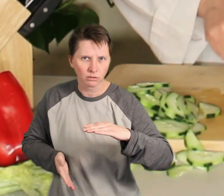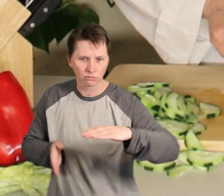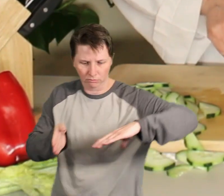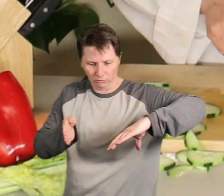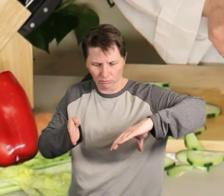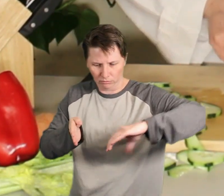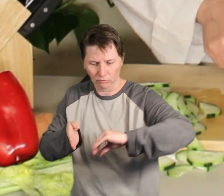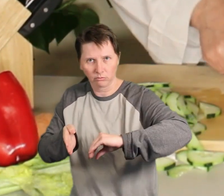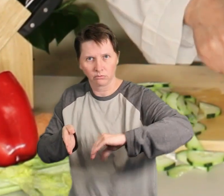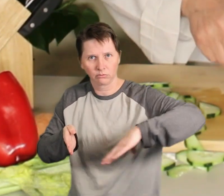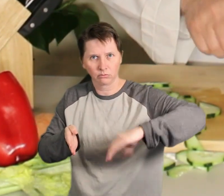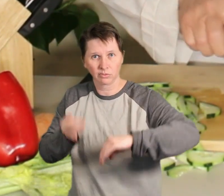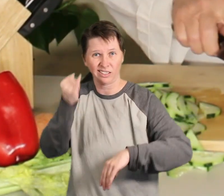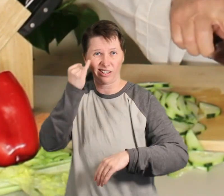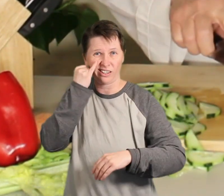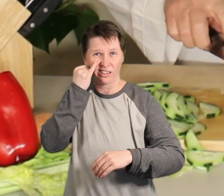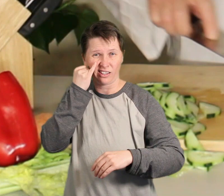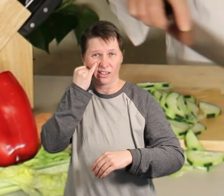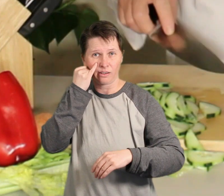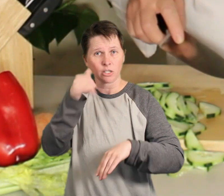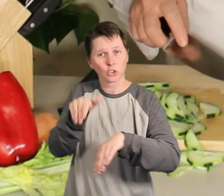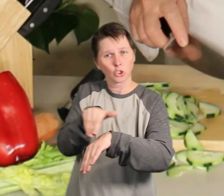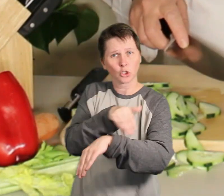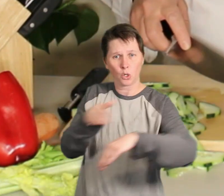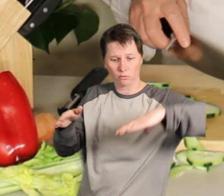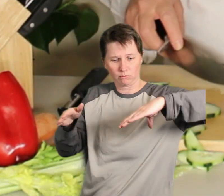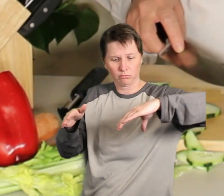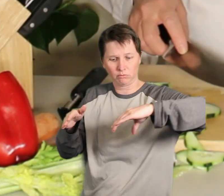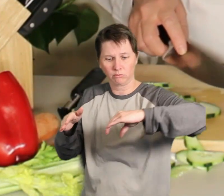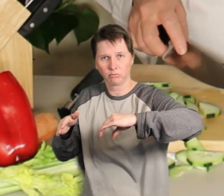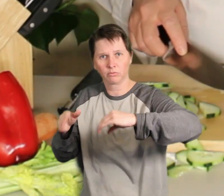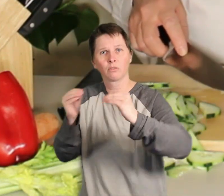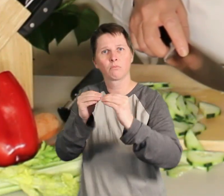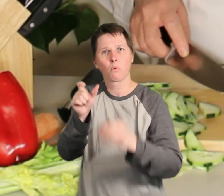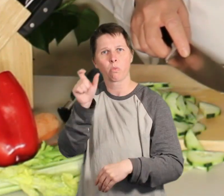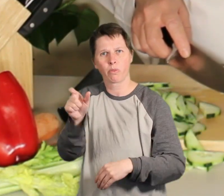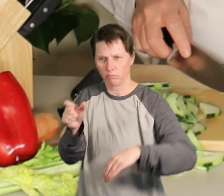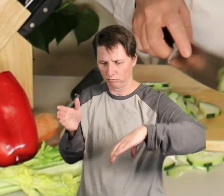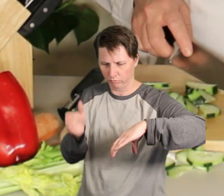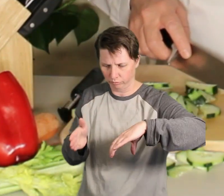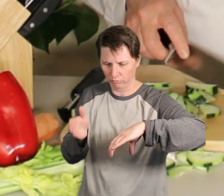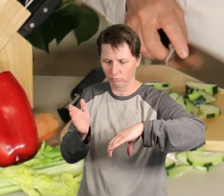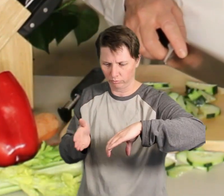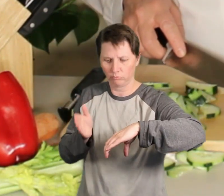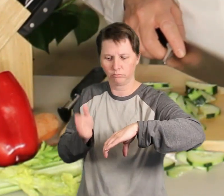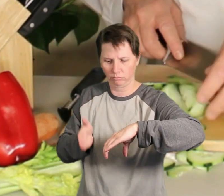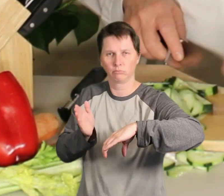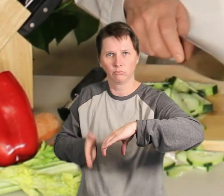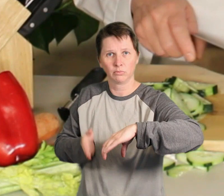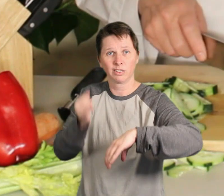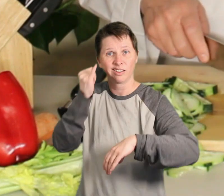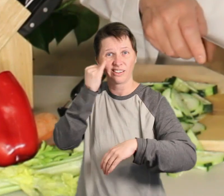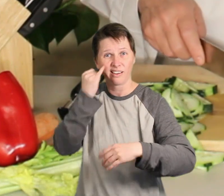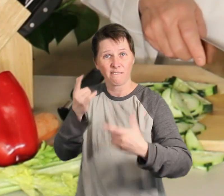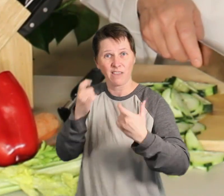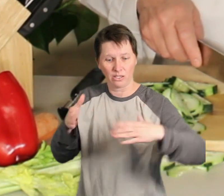back relatively quick, and I get slices that are relatively the same. If I